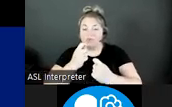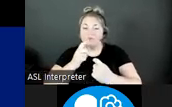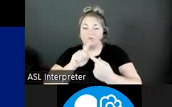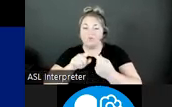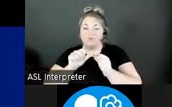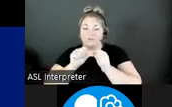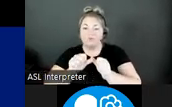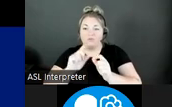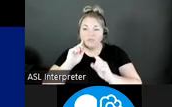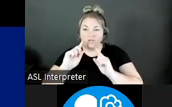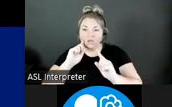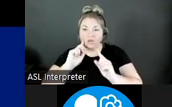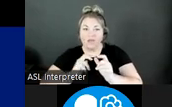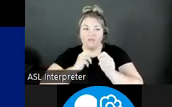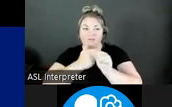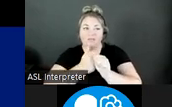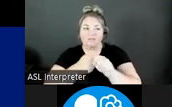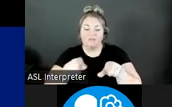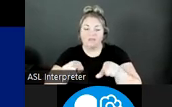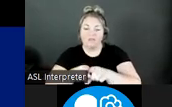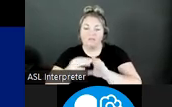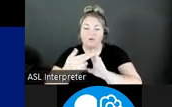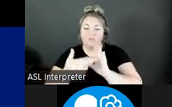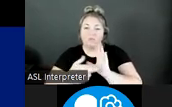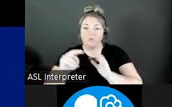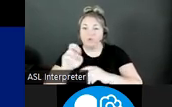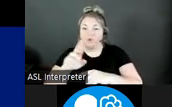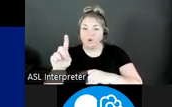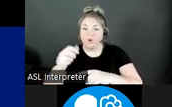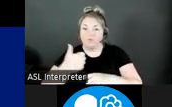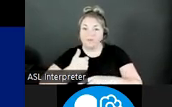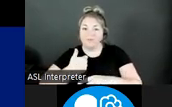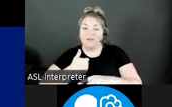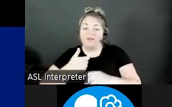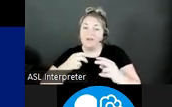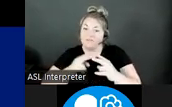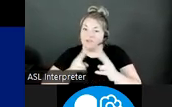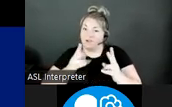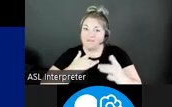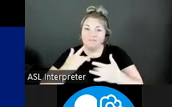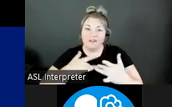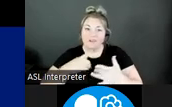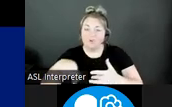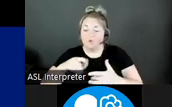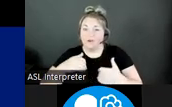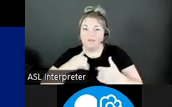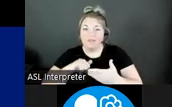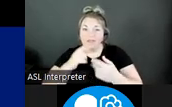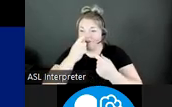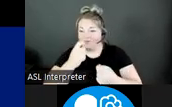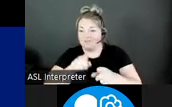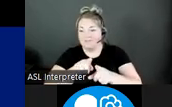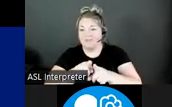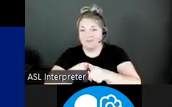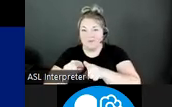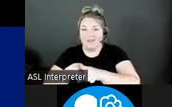to hear these updates. As a rule nerd myself, I'm very excited that you all have that interest as well to